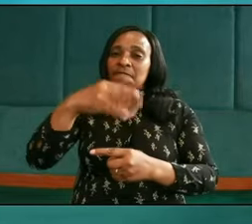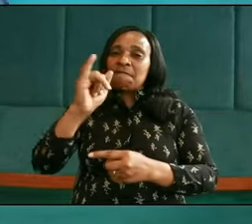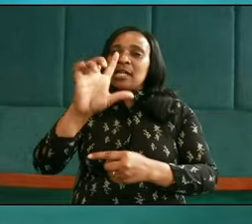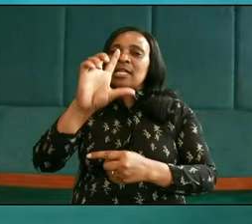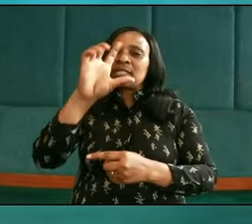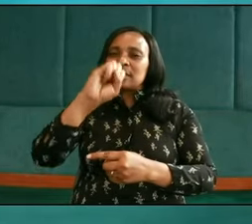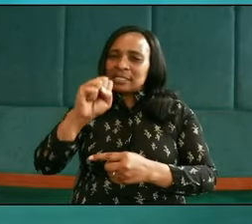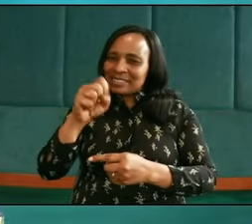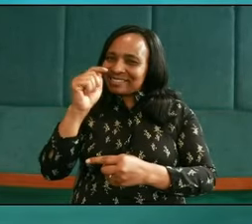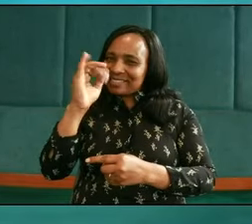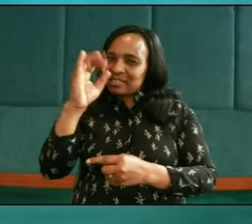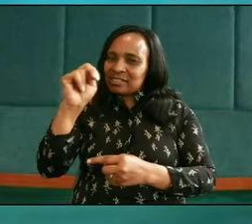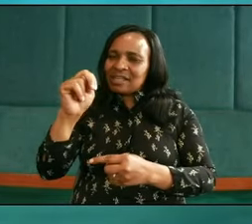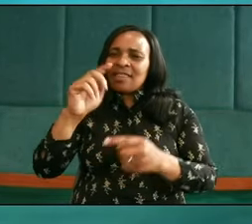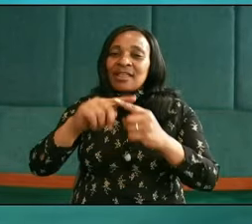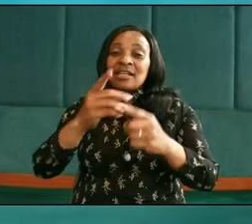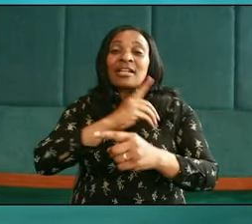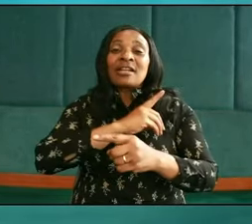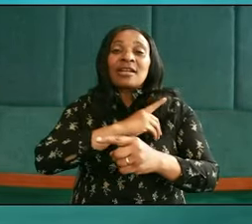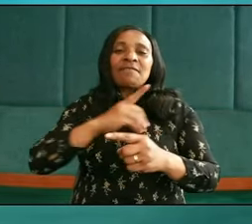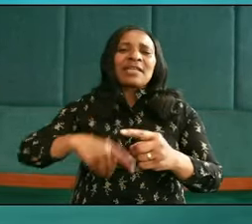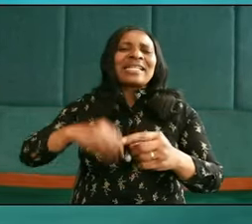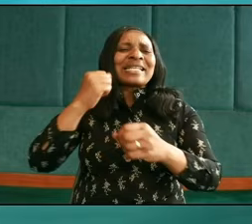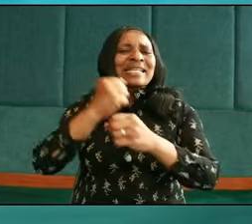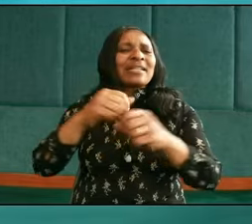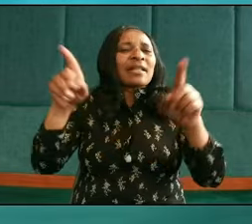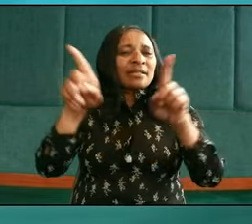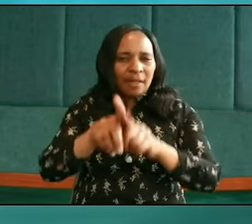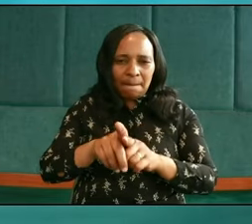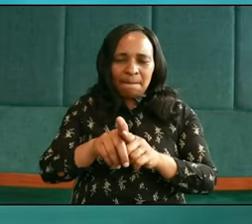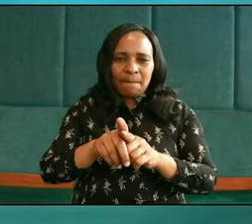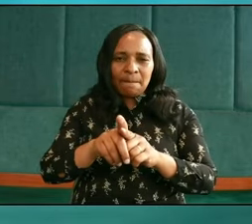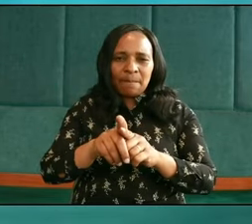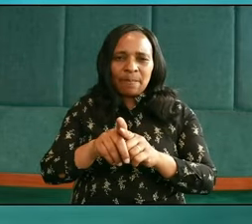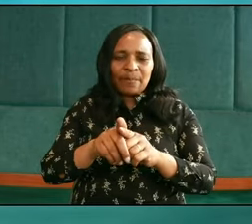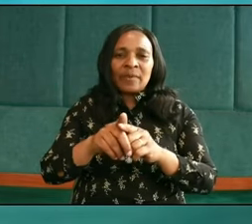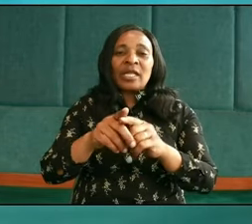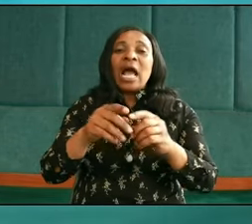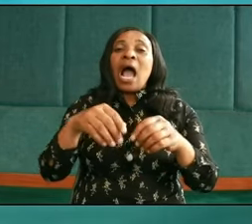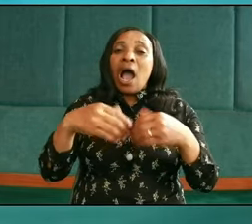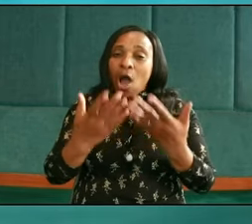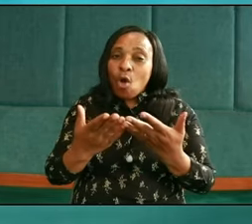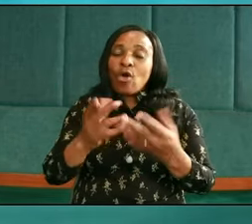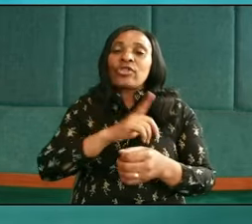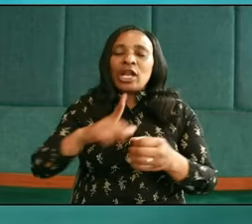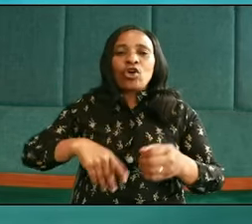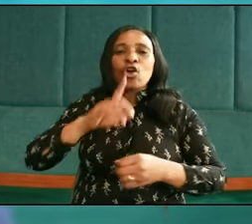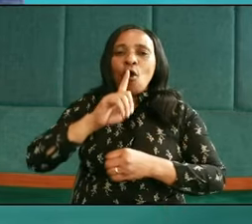David did so, and the Lord commanded him, as the Lord commanded